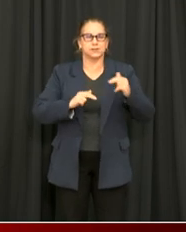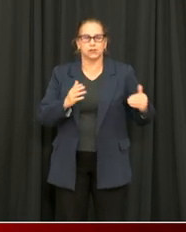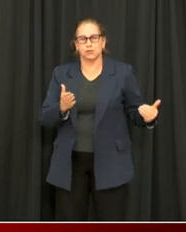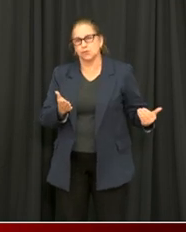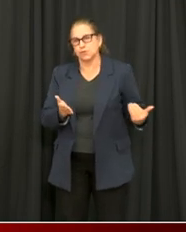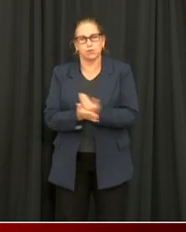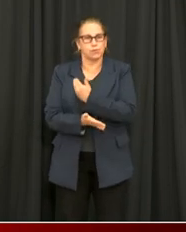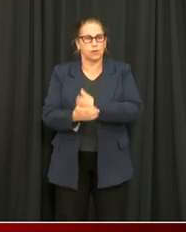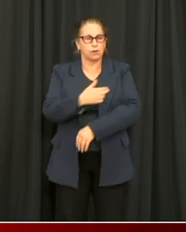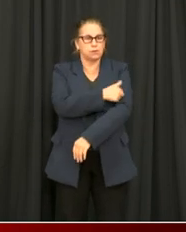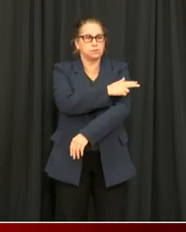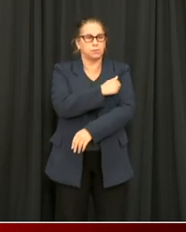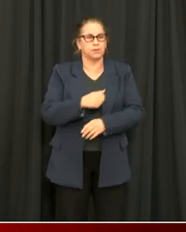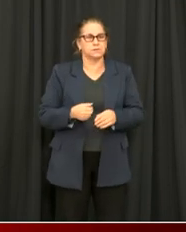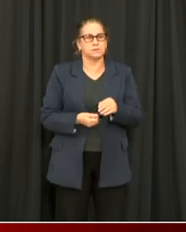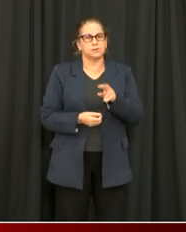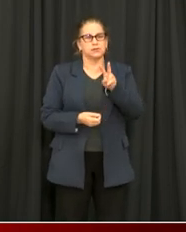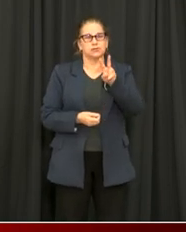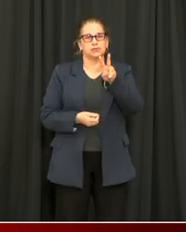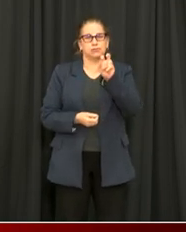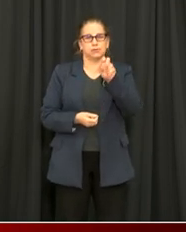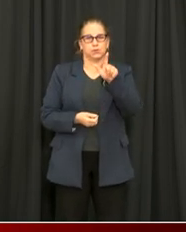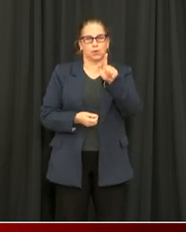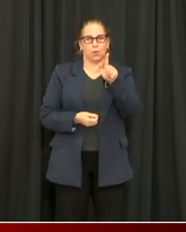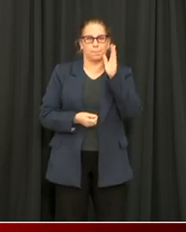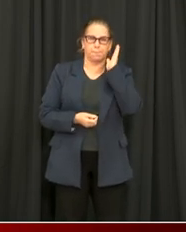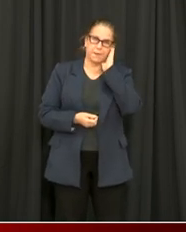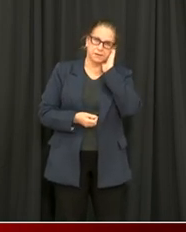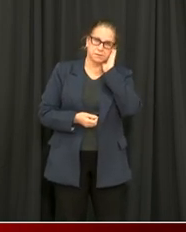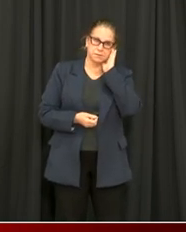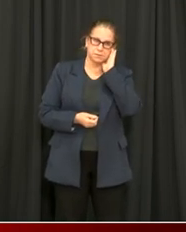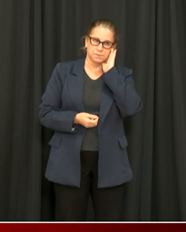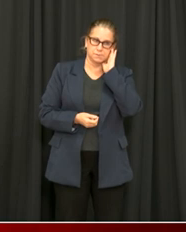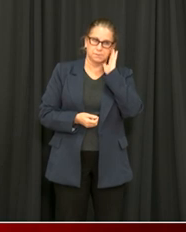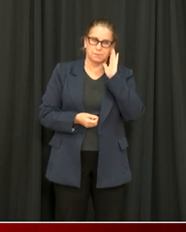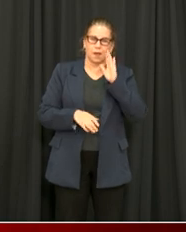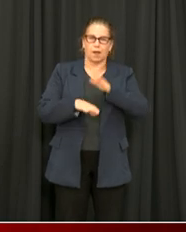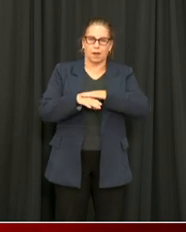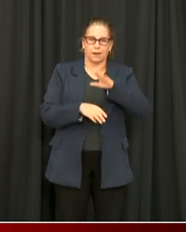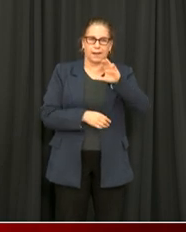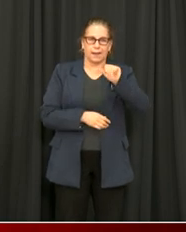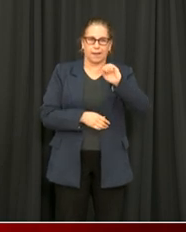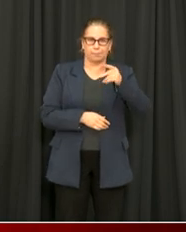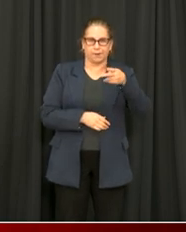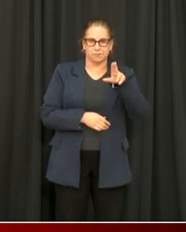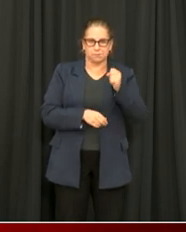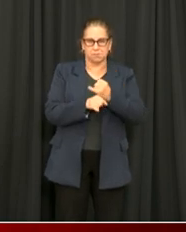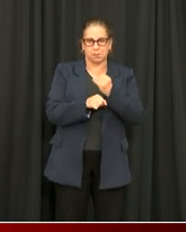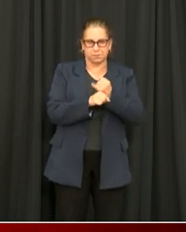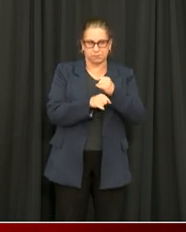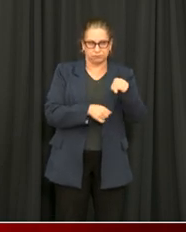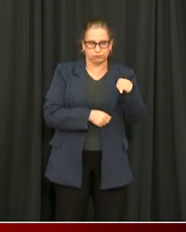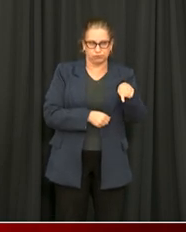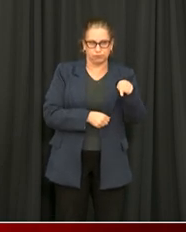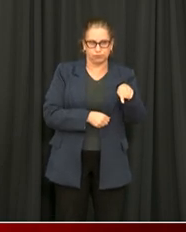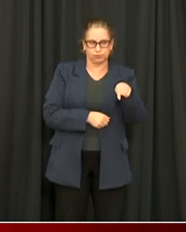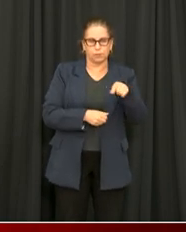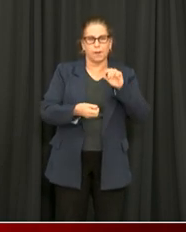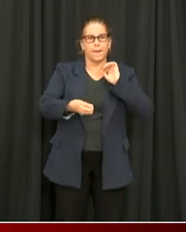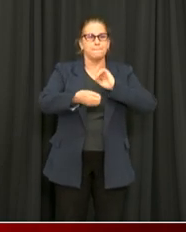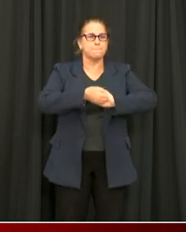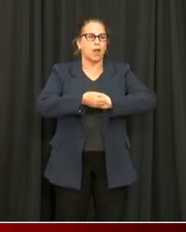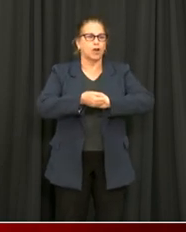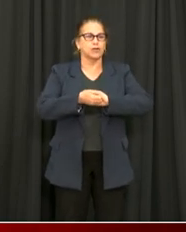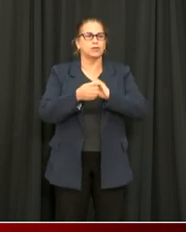hospital to be located again on the campus of Howard University. And we also will be supporting and partnering with Howard through